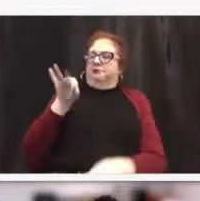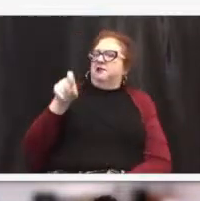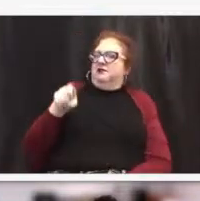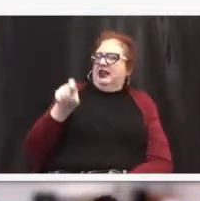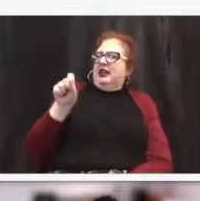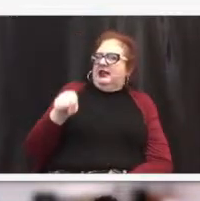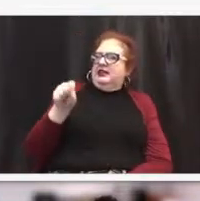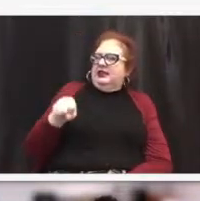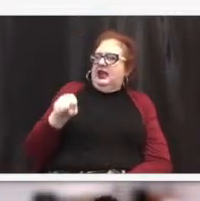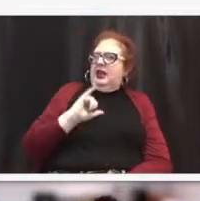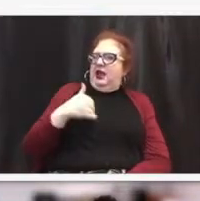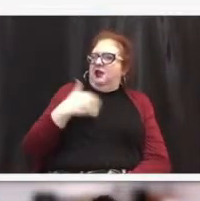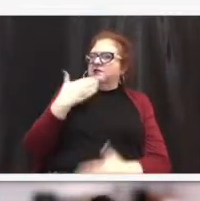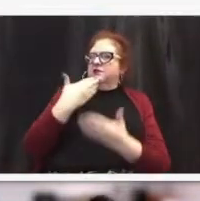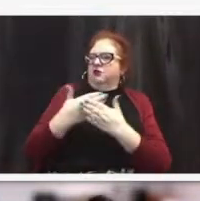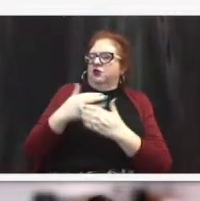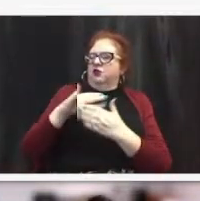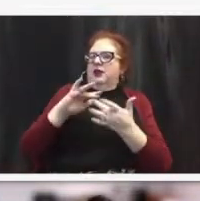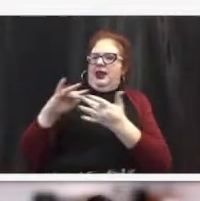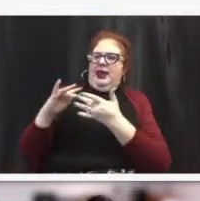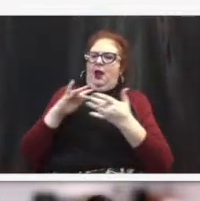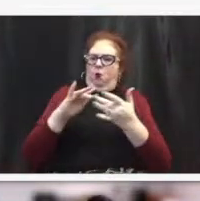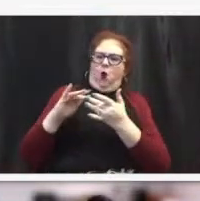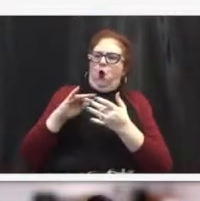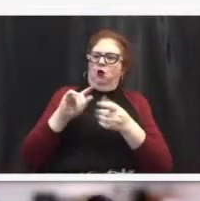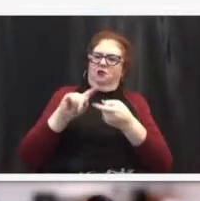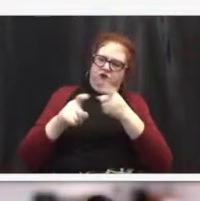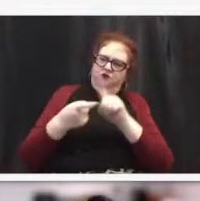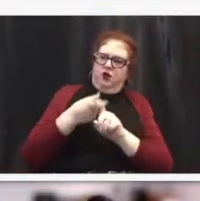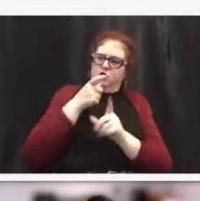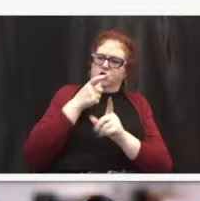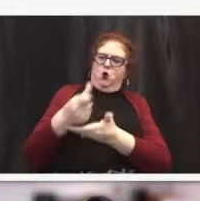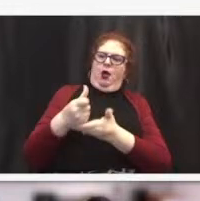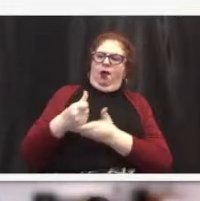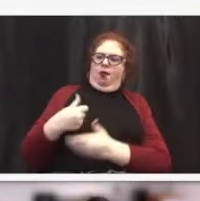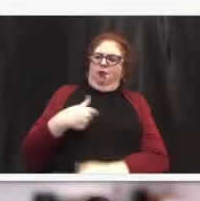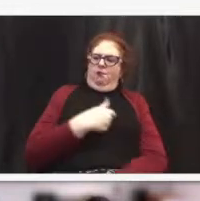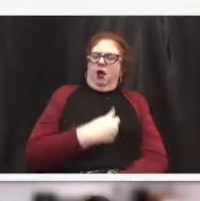have a pretty good network of friends here that do help us out.